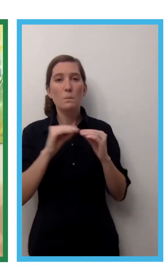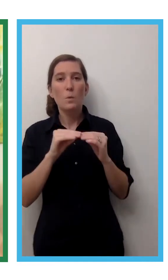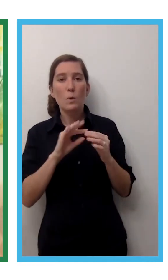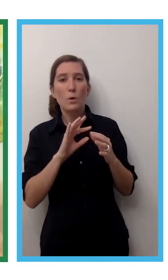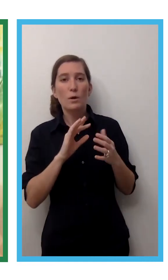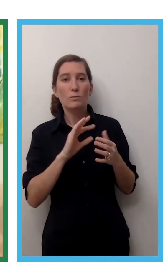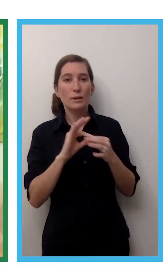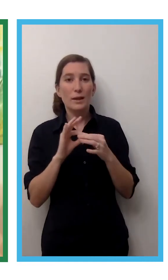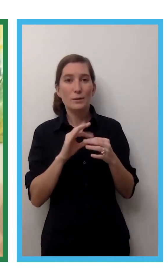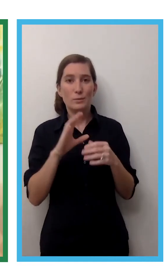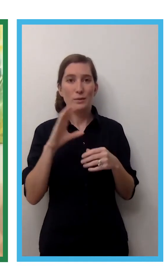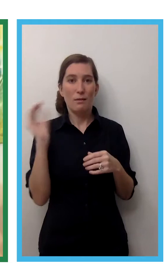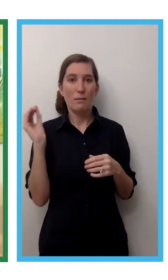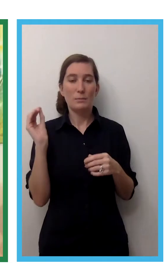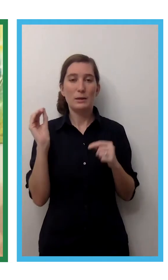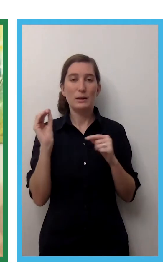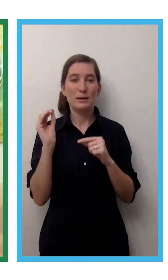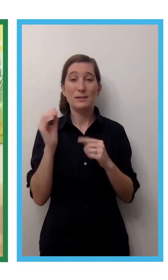based,